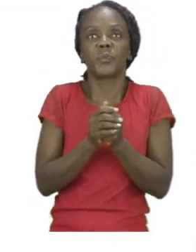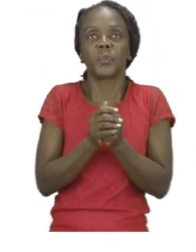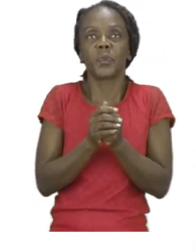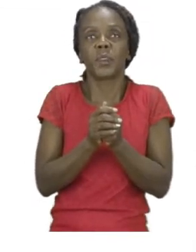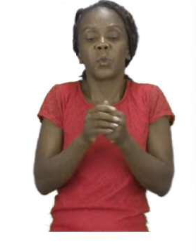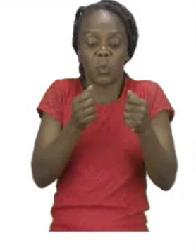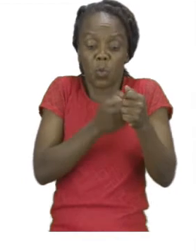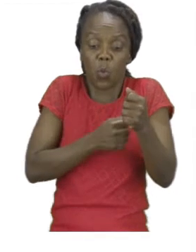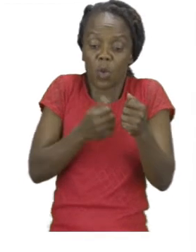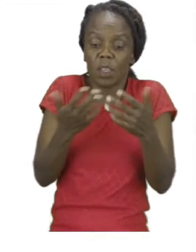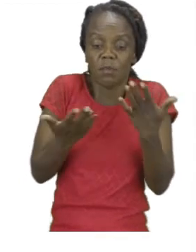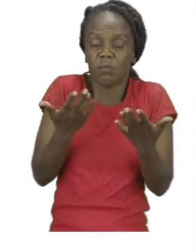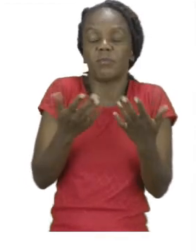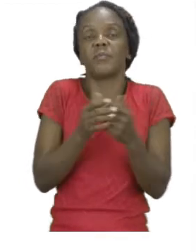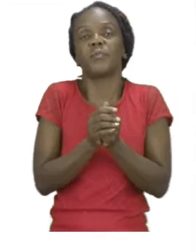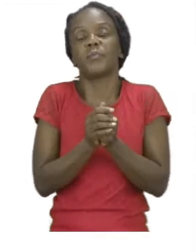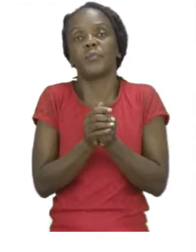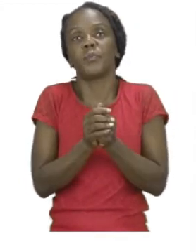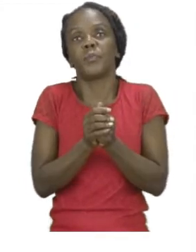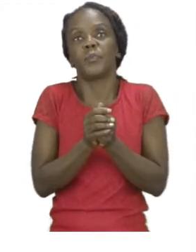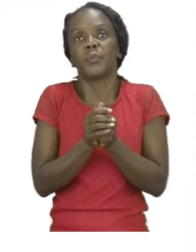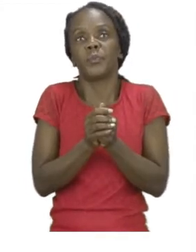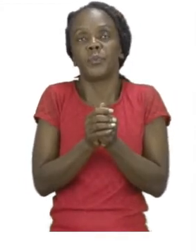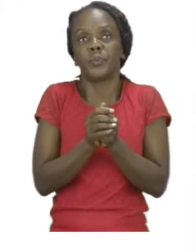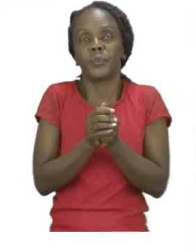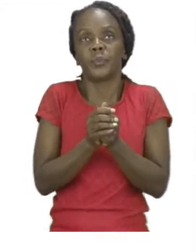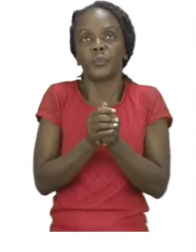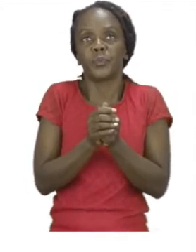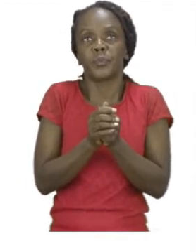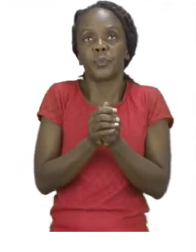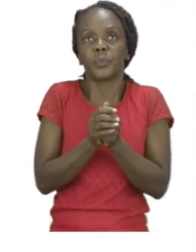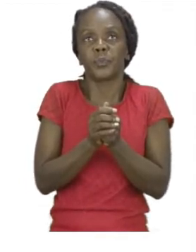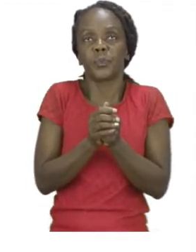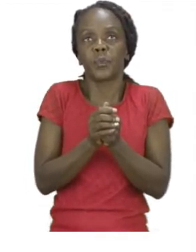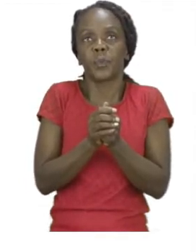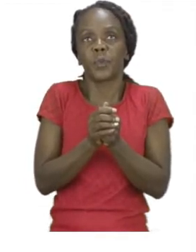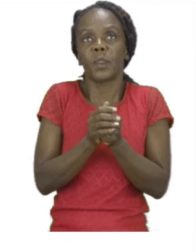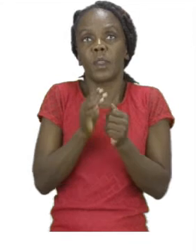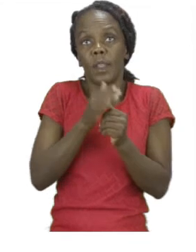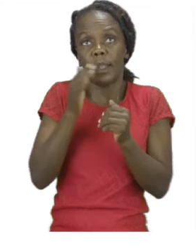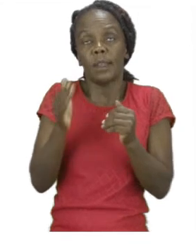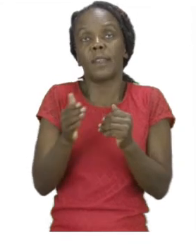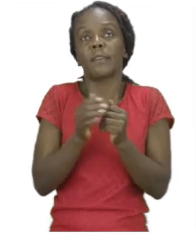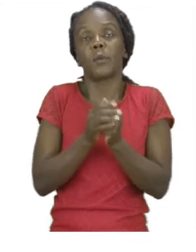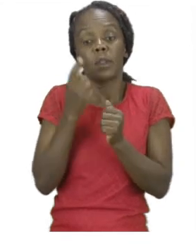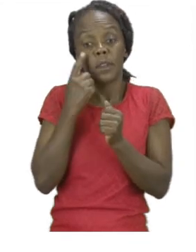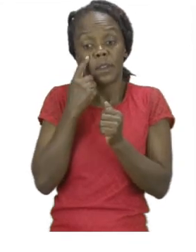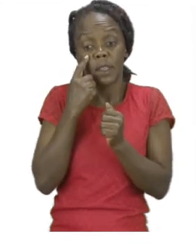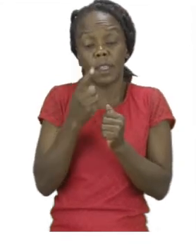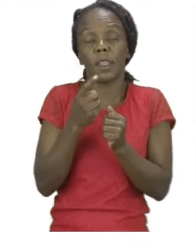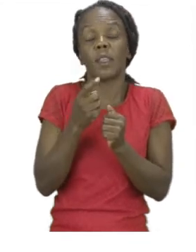dishes. That is also a chore. The next one we can see is of a